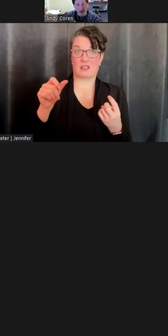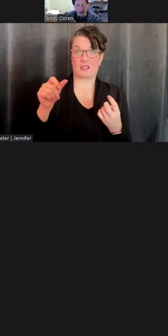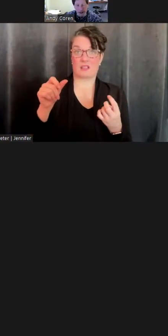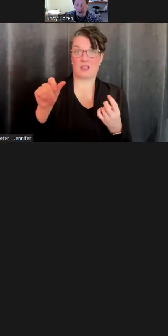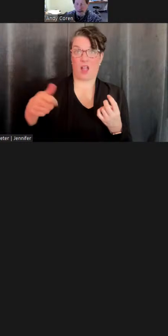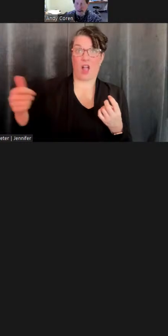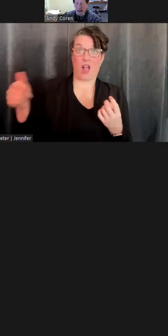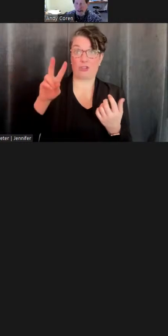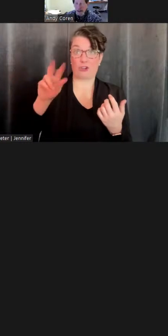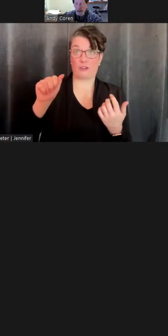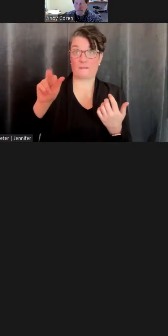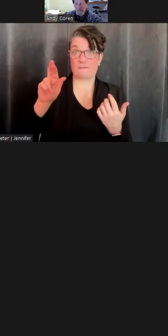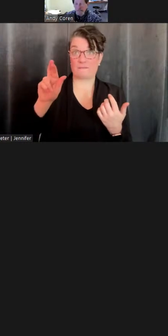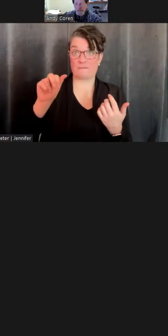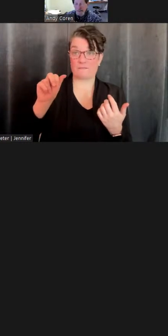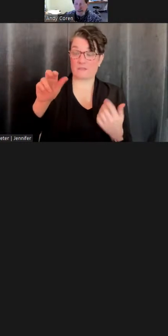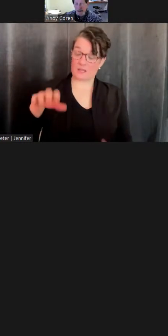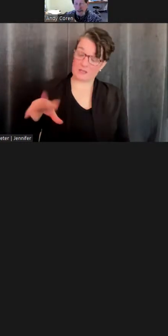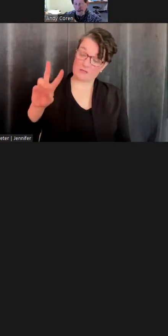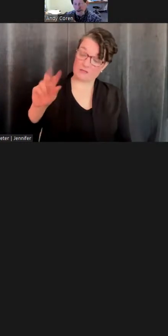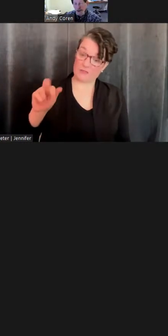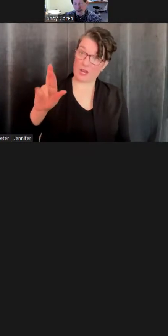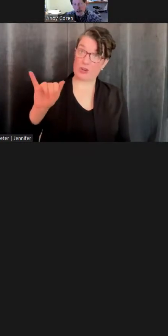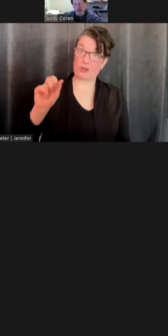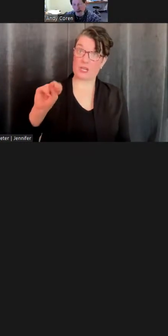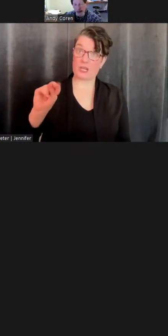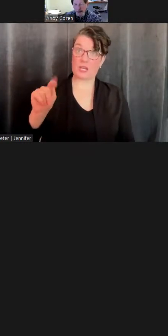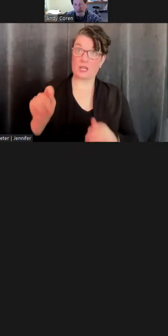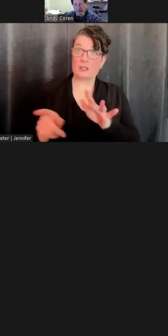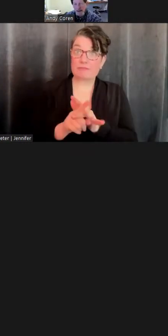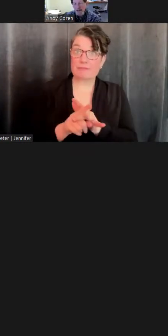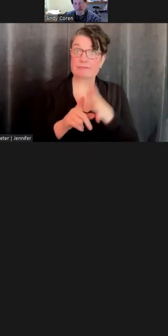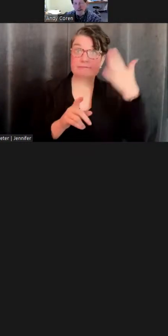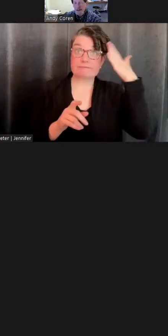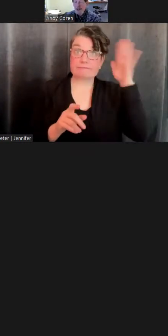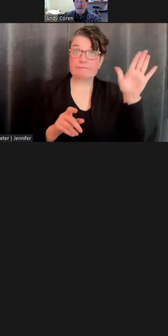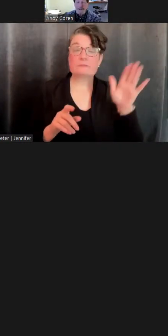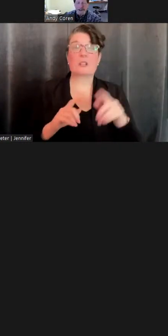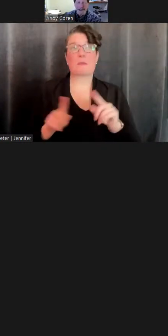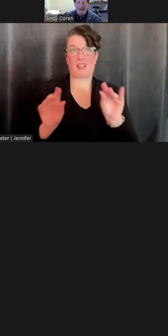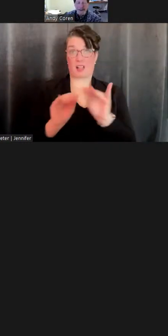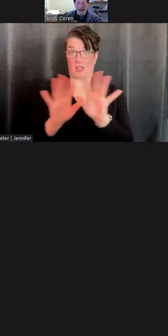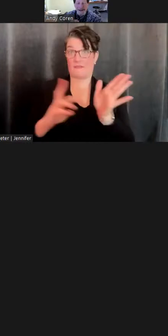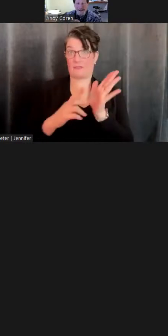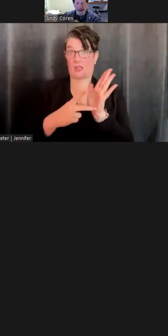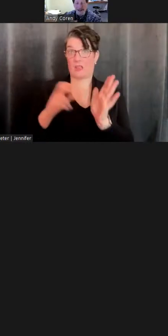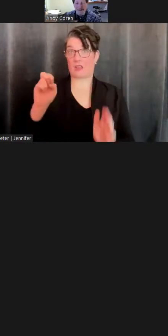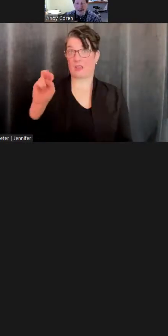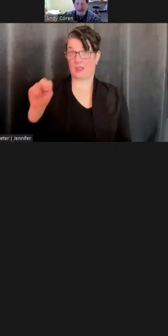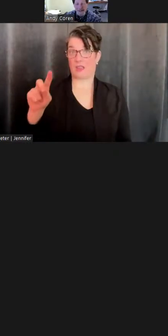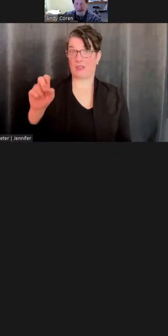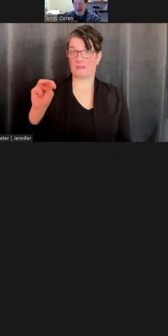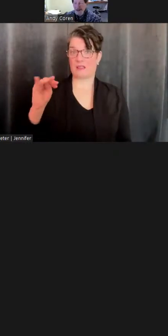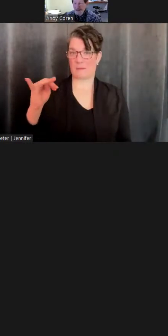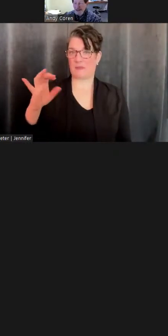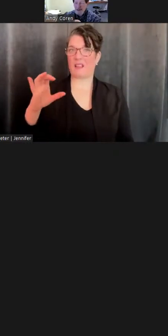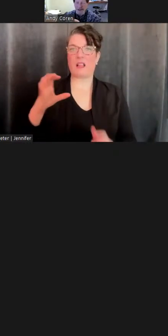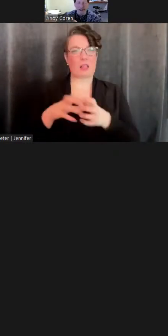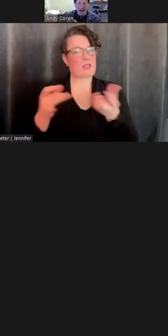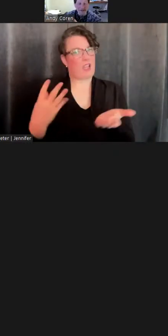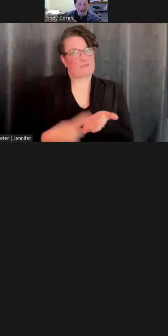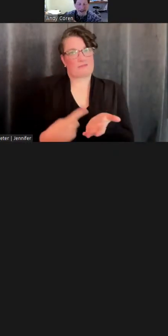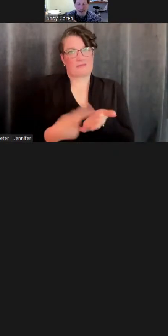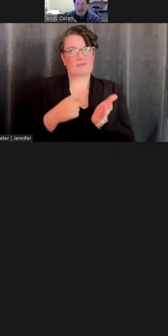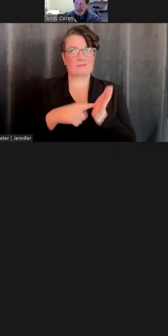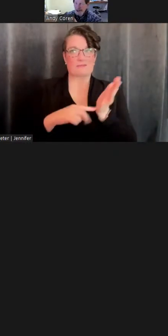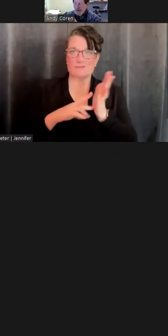variants could be. But just to clarify, endemic, there has been a lot of discussion about endemic, like there was a